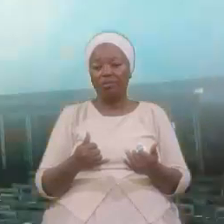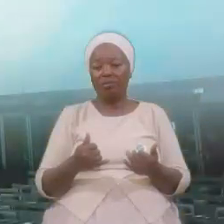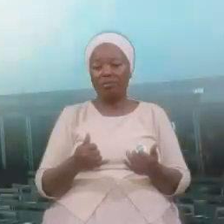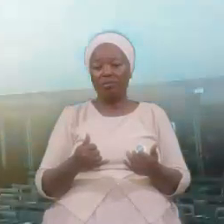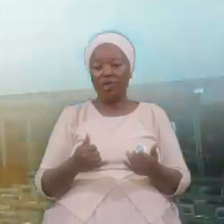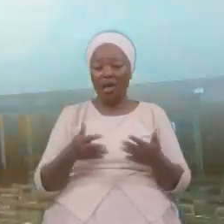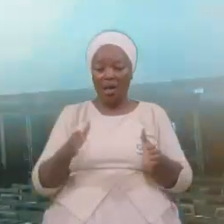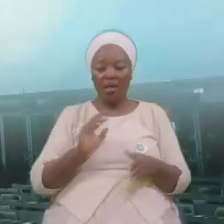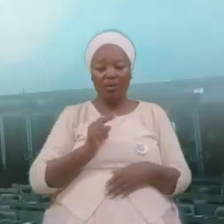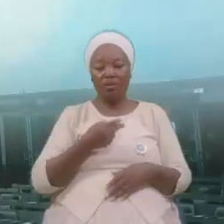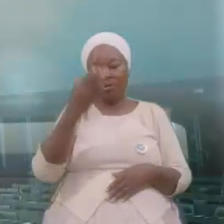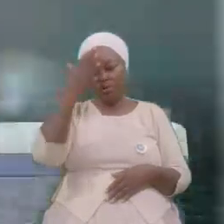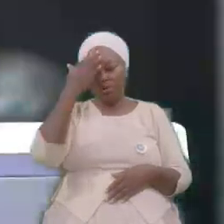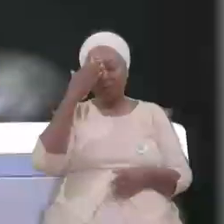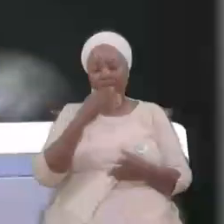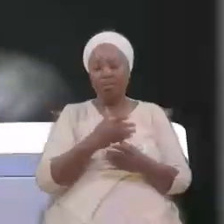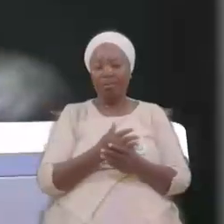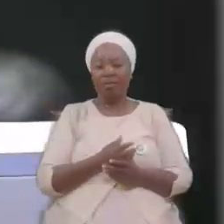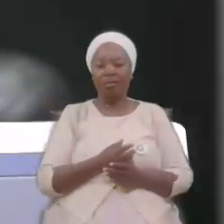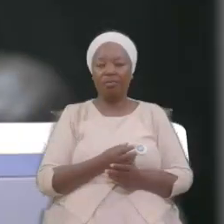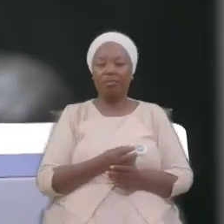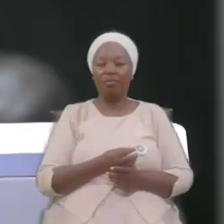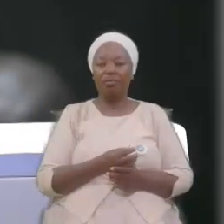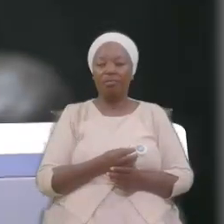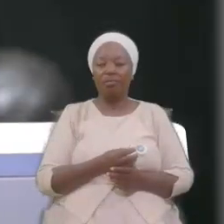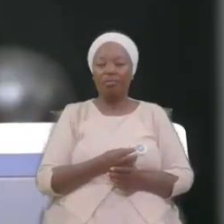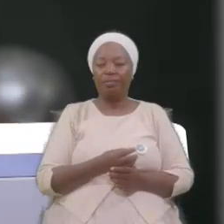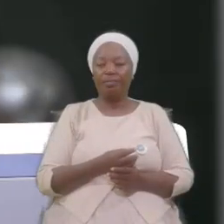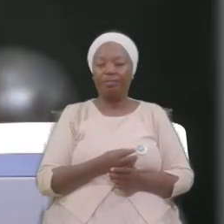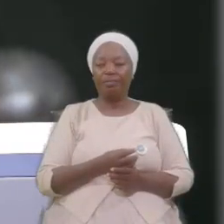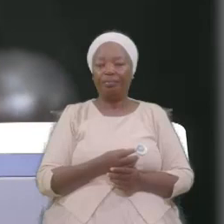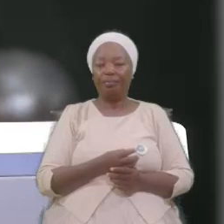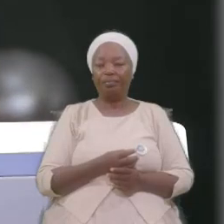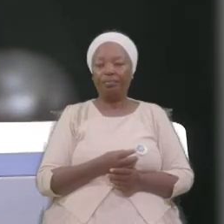indicate by raising the flag up?